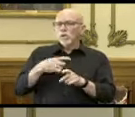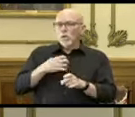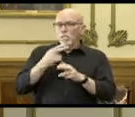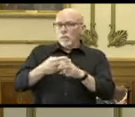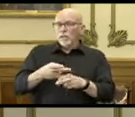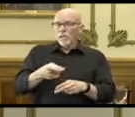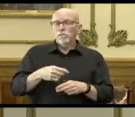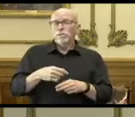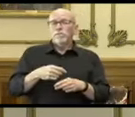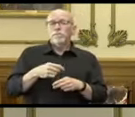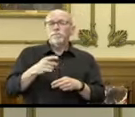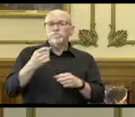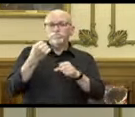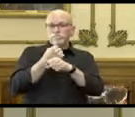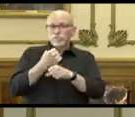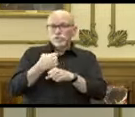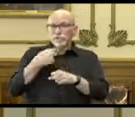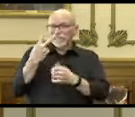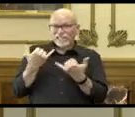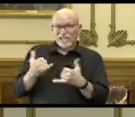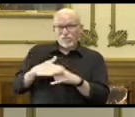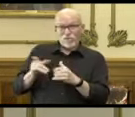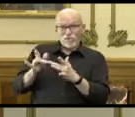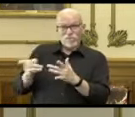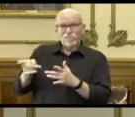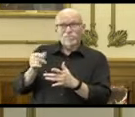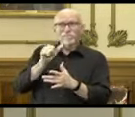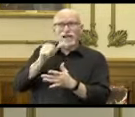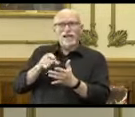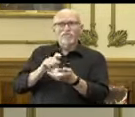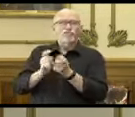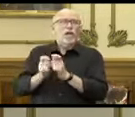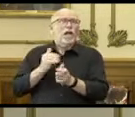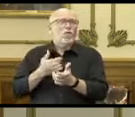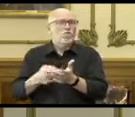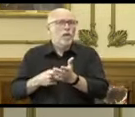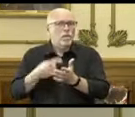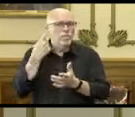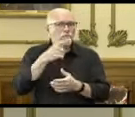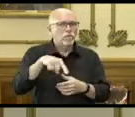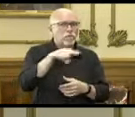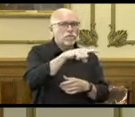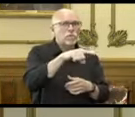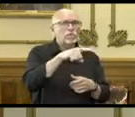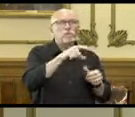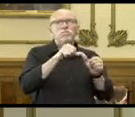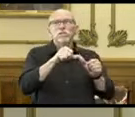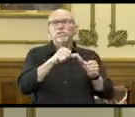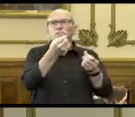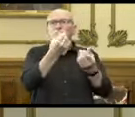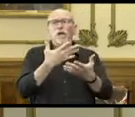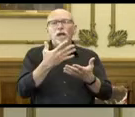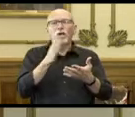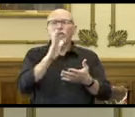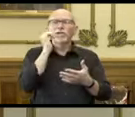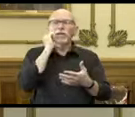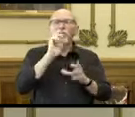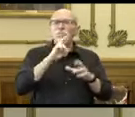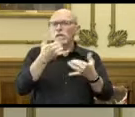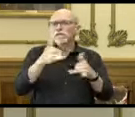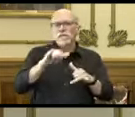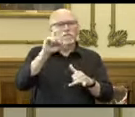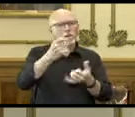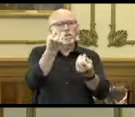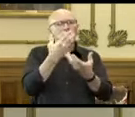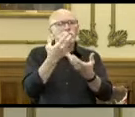that we're providing today in the dashboard does not change our requirements for facilities to continue to provide a daily report on their